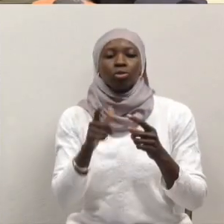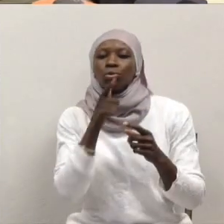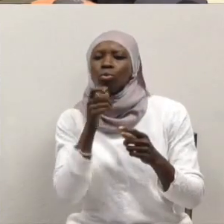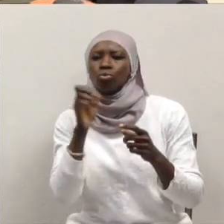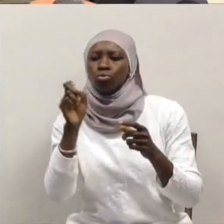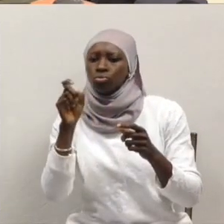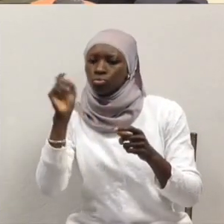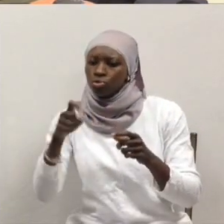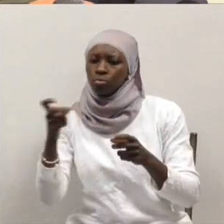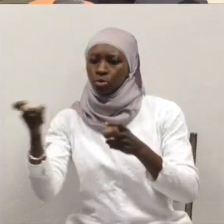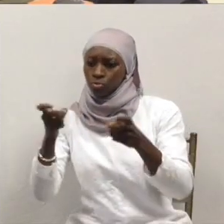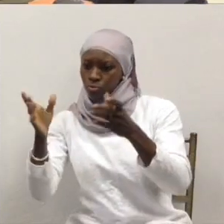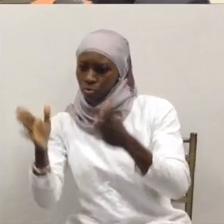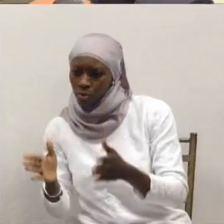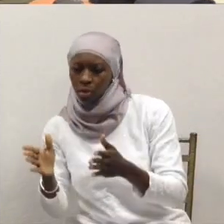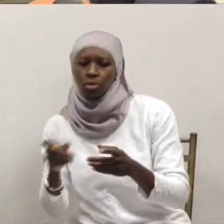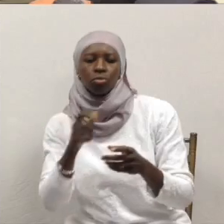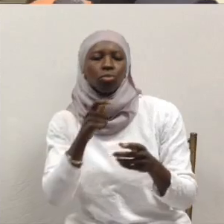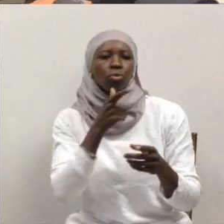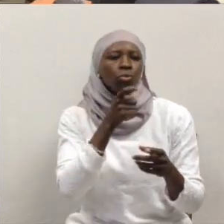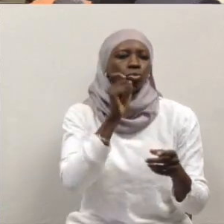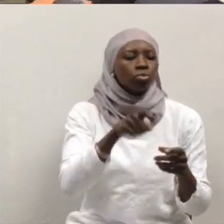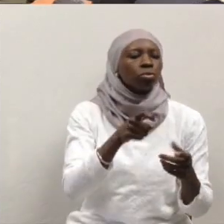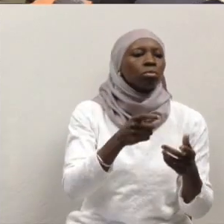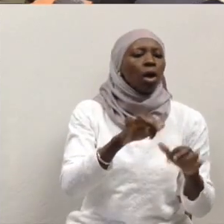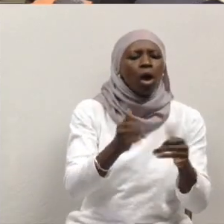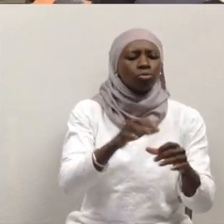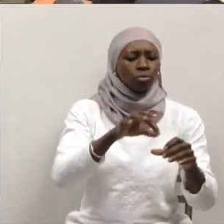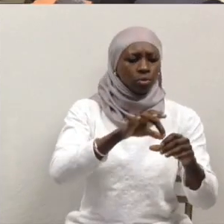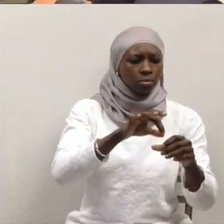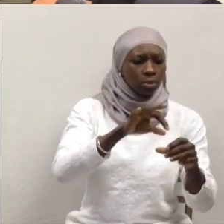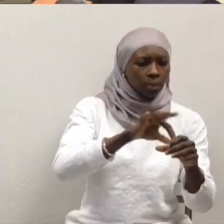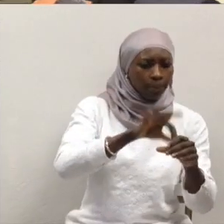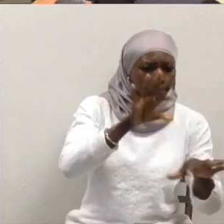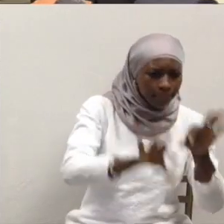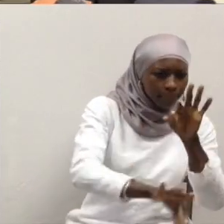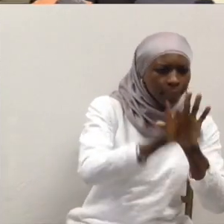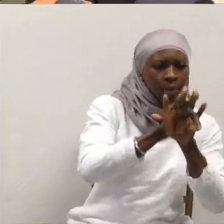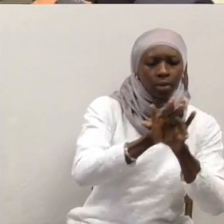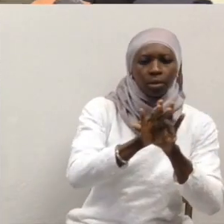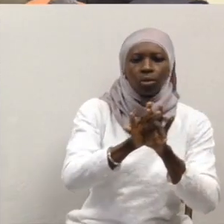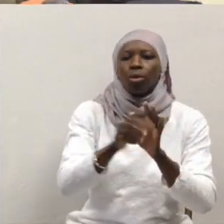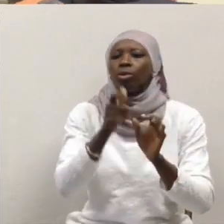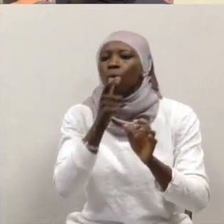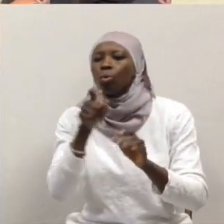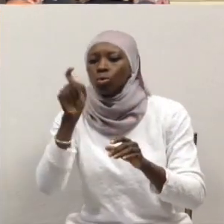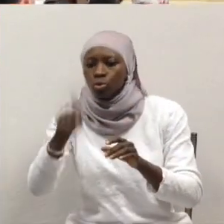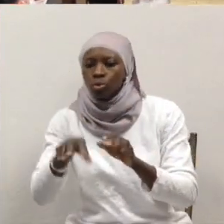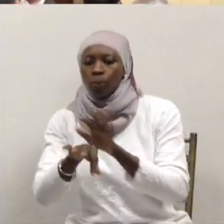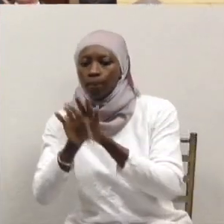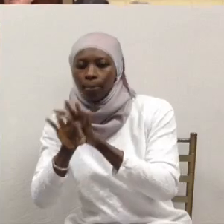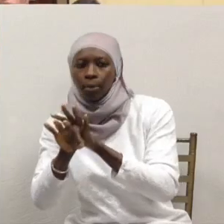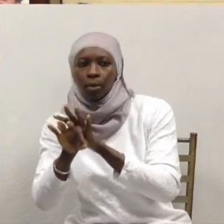rule, how could he be elected or selected. Excuse me. And